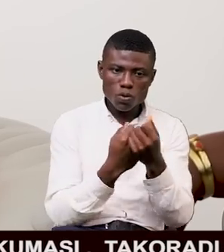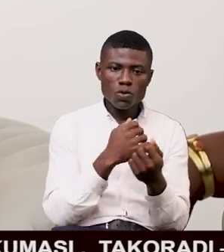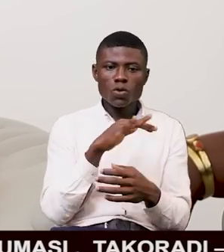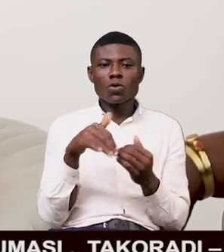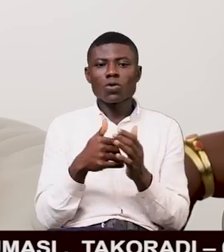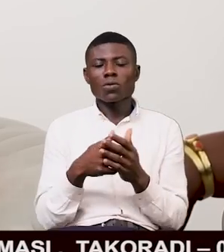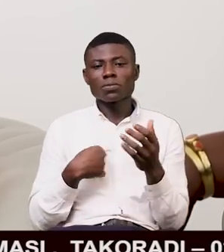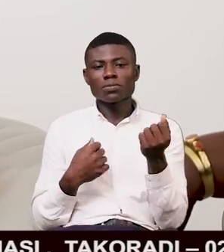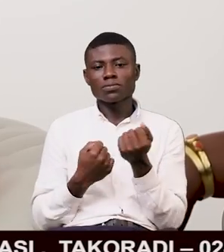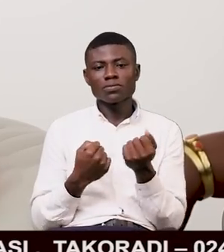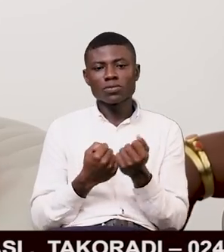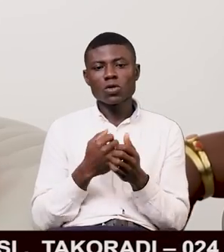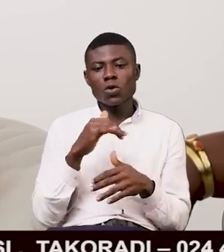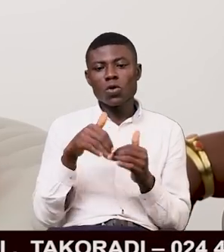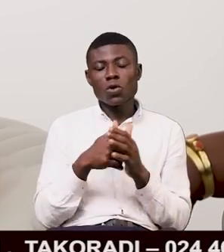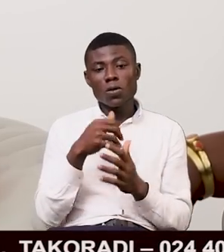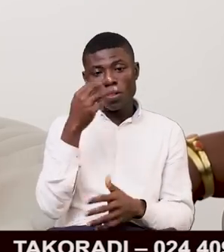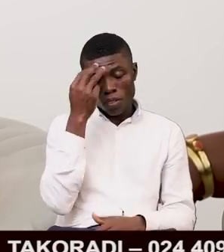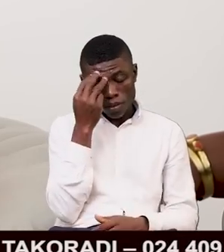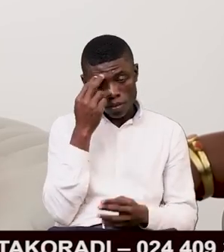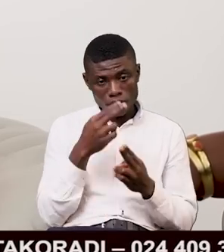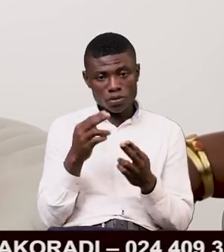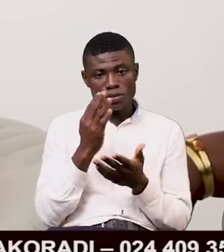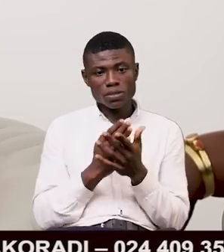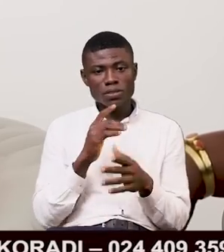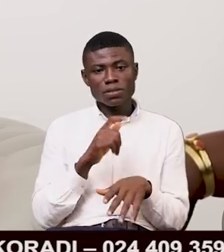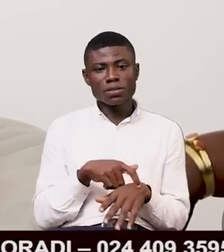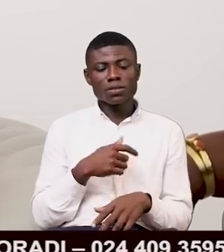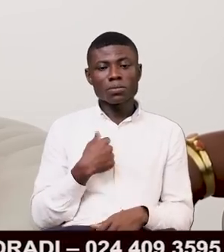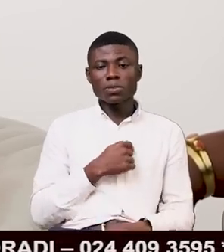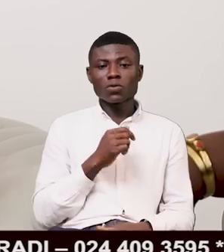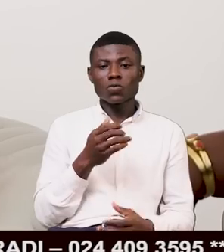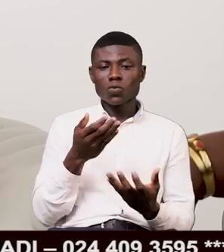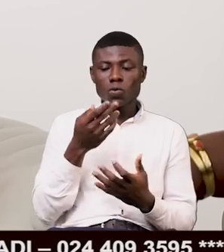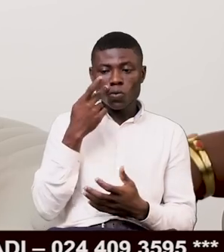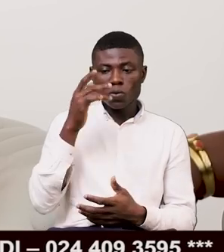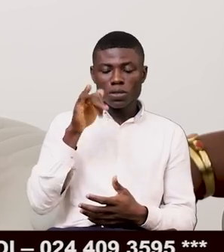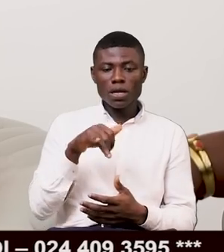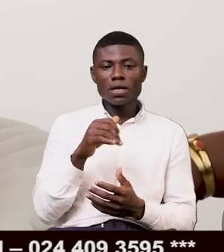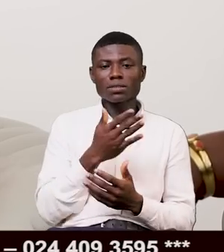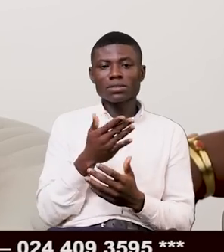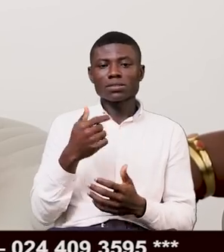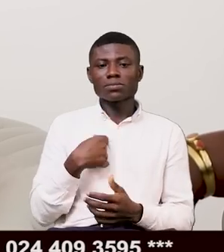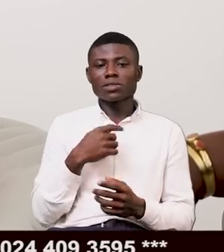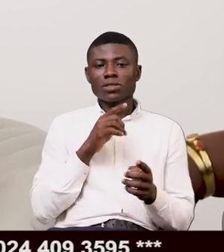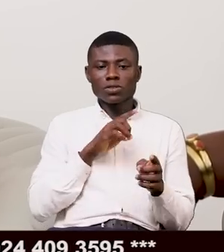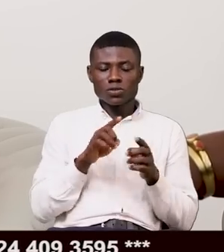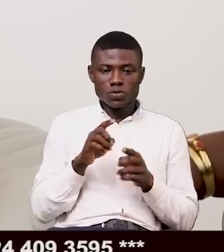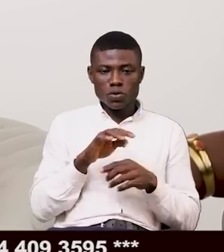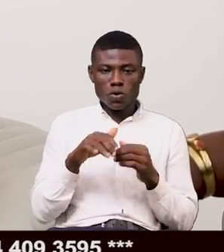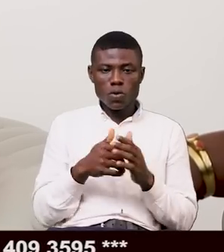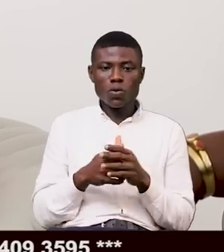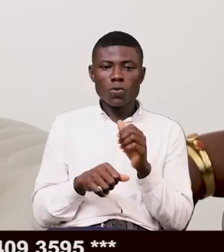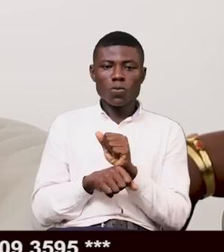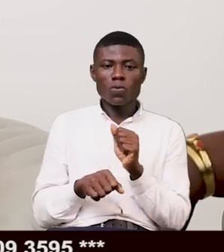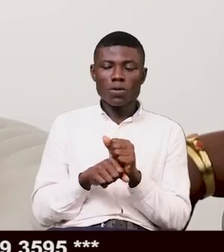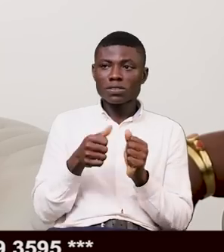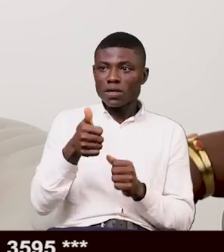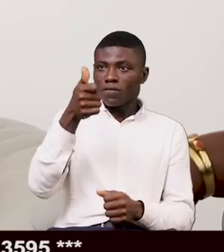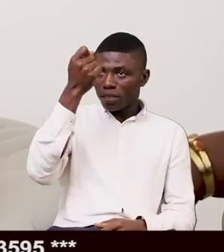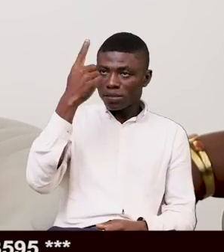ma no ono na dwen ko a nti e a na pese wo timi hu se ade a me ka no me ye no e ye